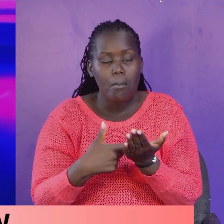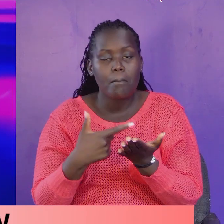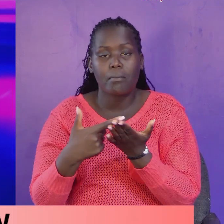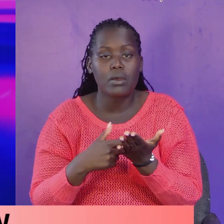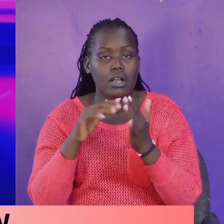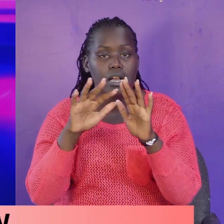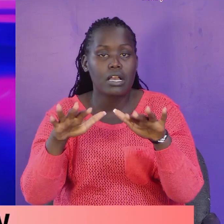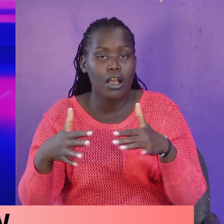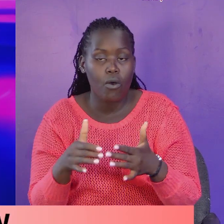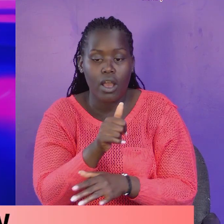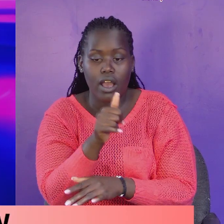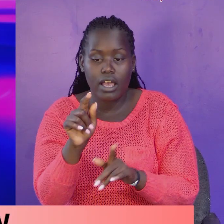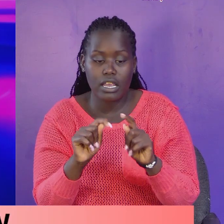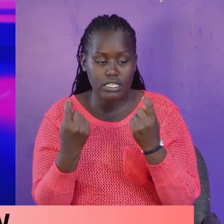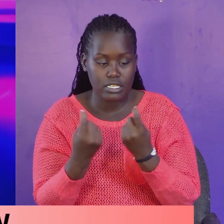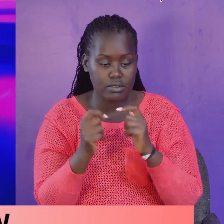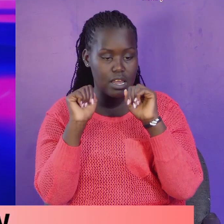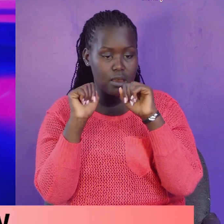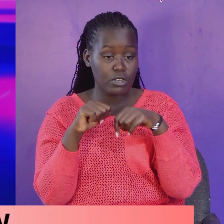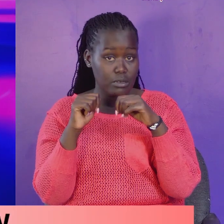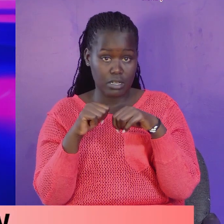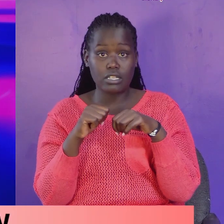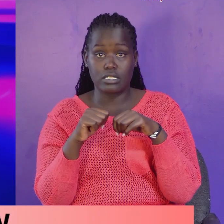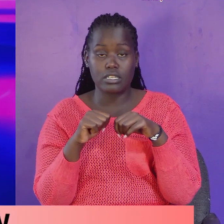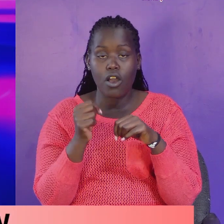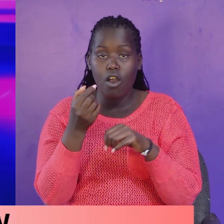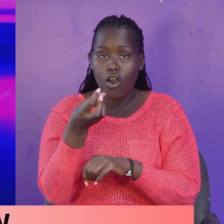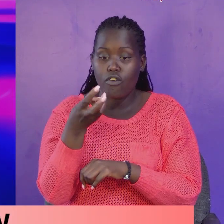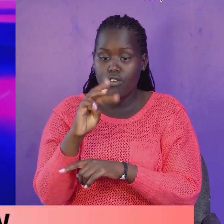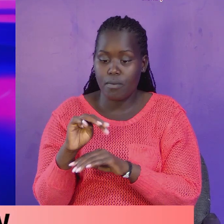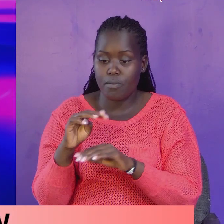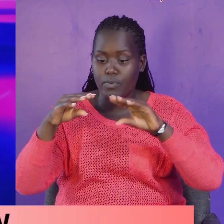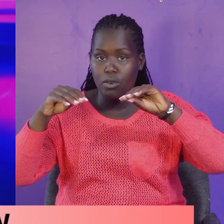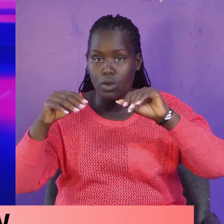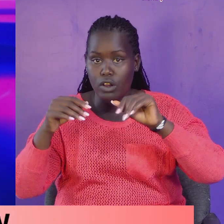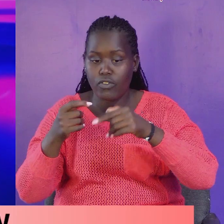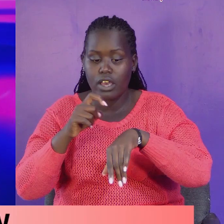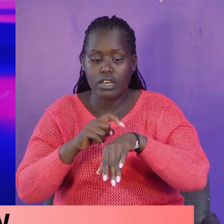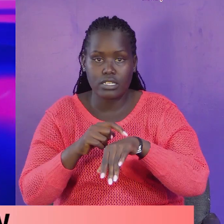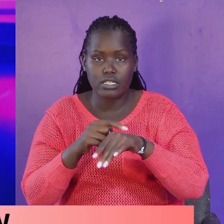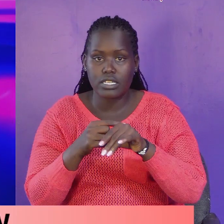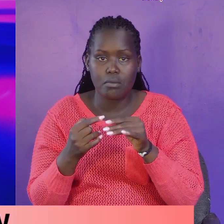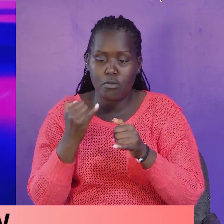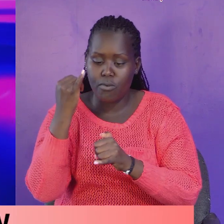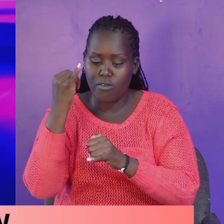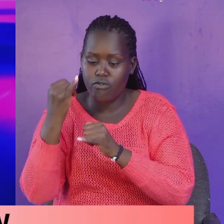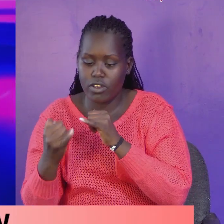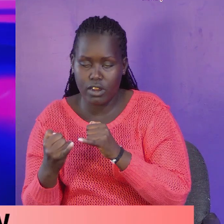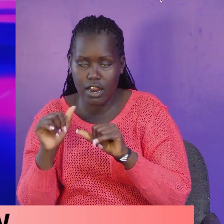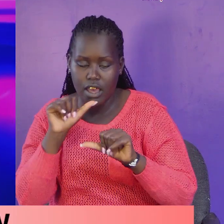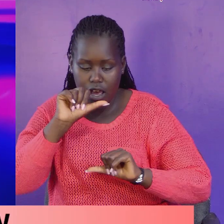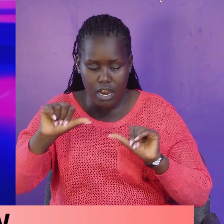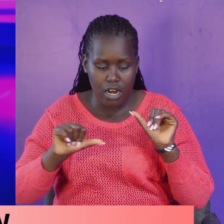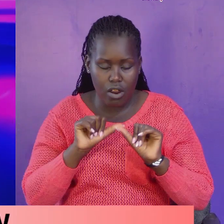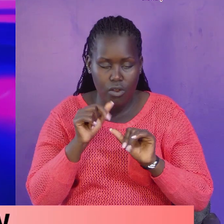at the other teams, the possibility of them qualifying as we come to the final round of the